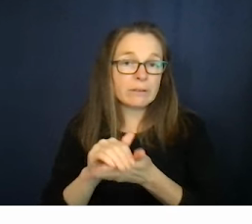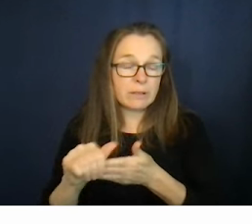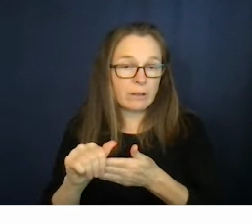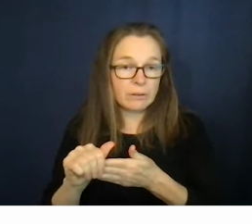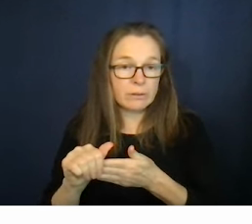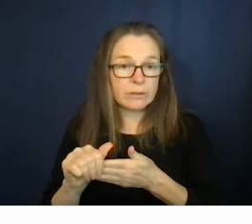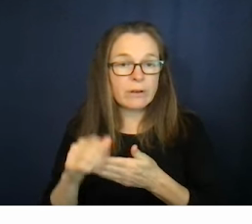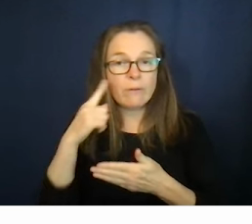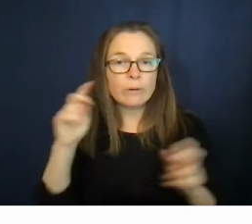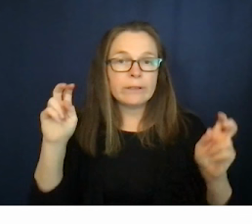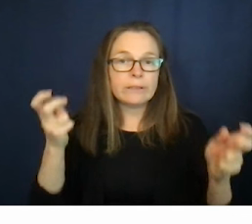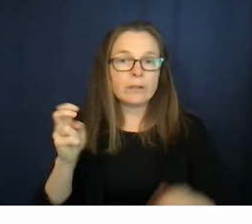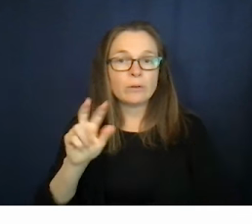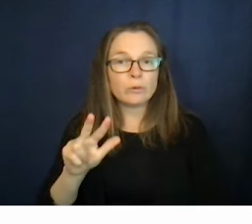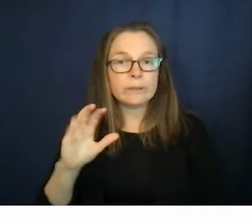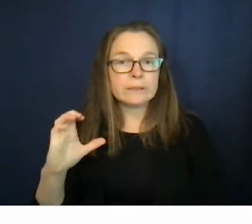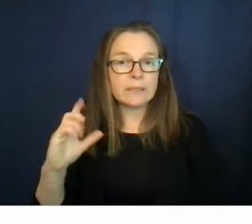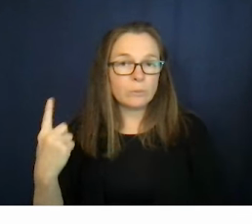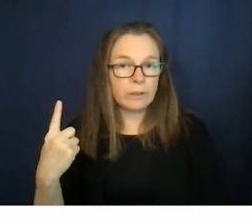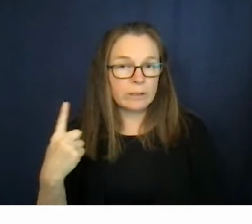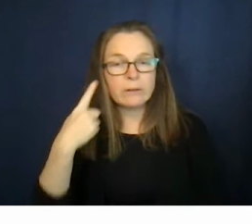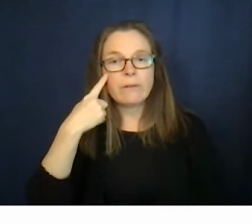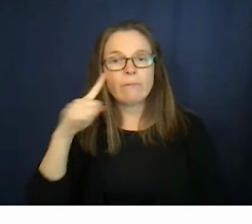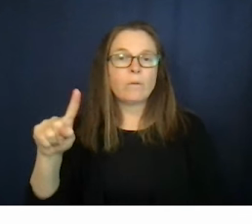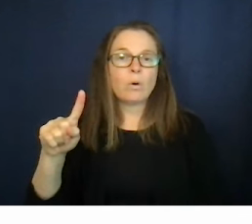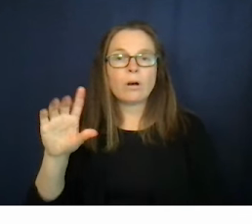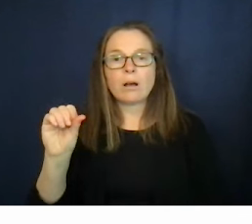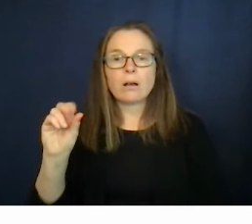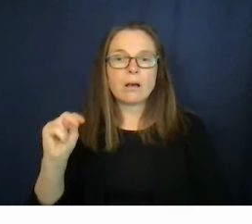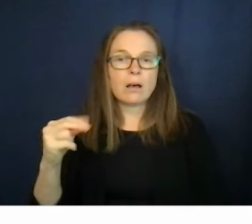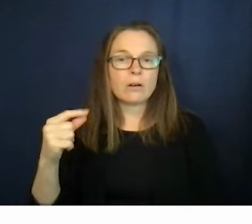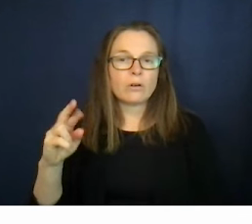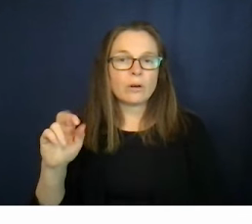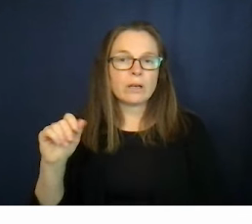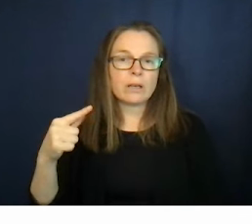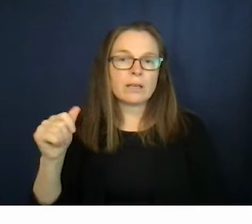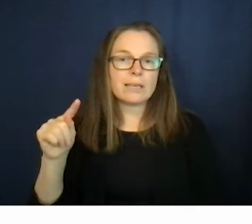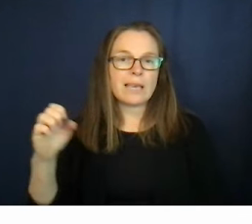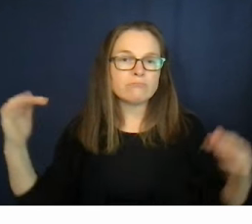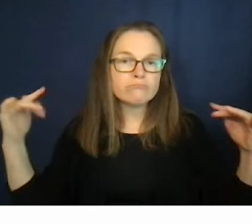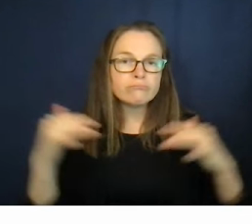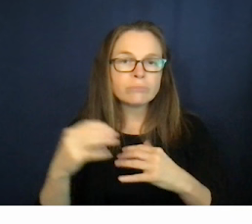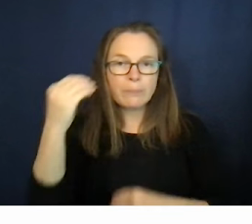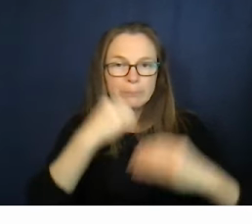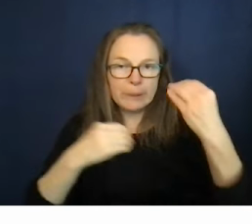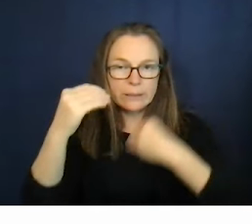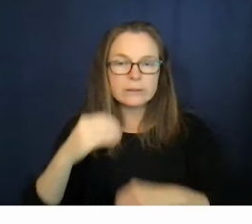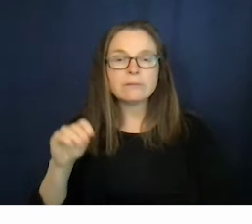$565,000 in Title III-C1 for congregate meals. There's approximately